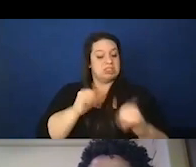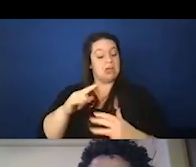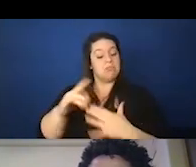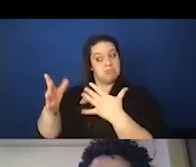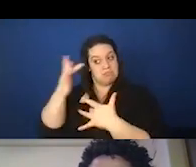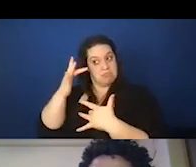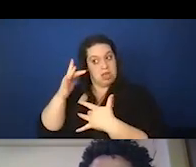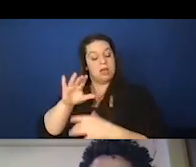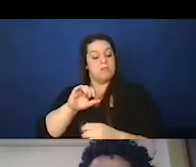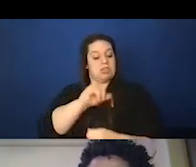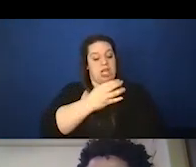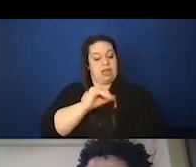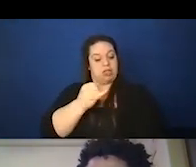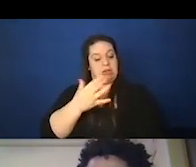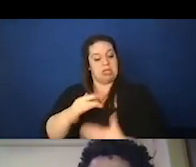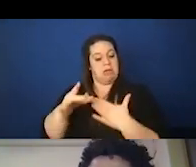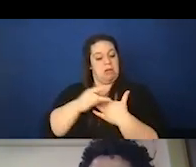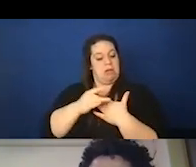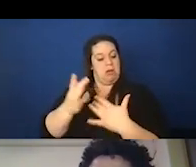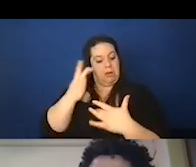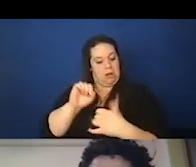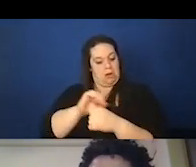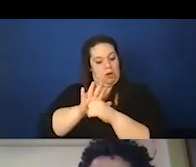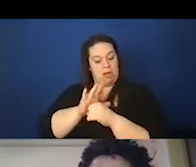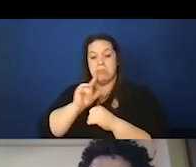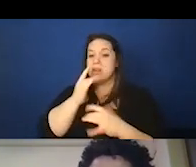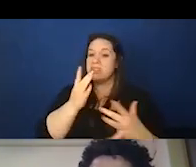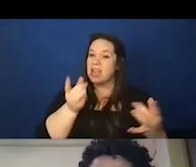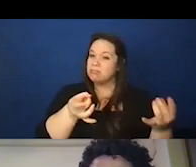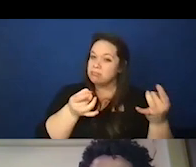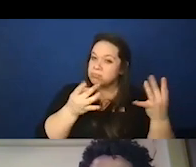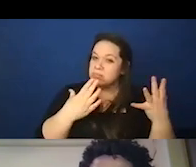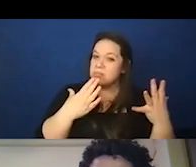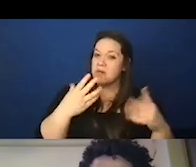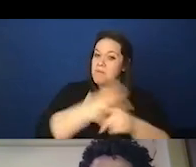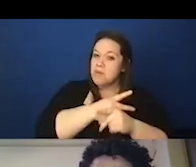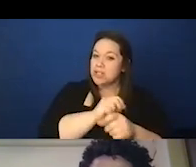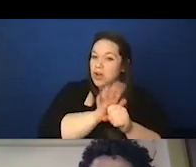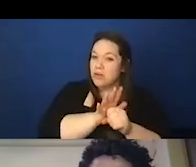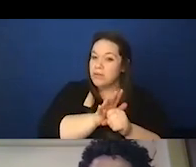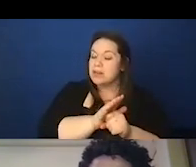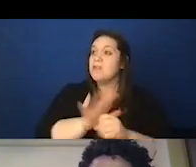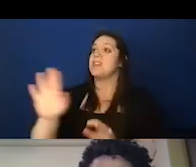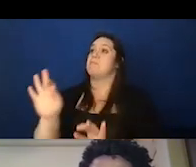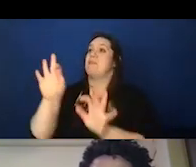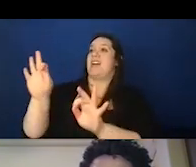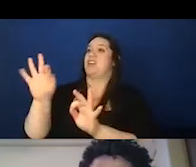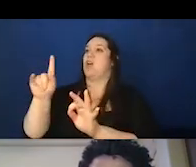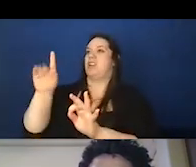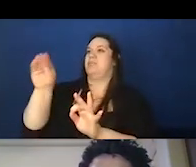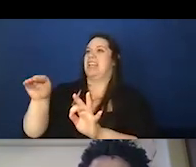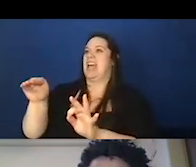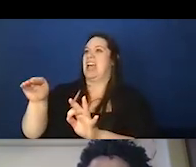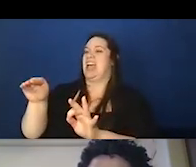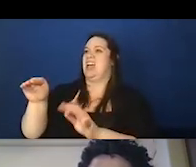getting COVID with the J&J, but you're not going to get the worst COVID. So we can't let the perfection be the enemy of the good here. The